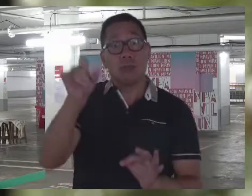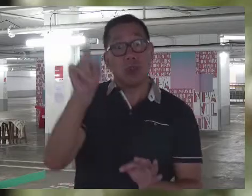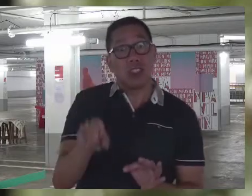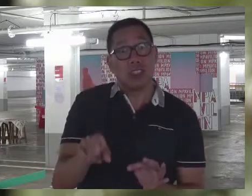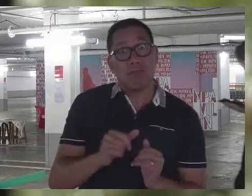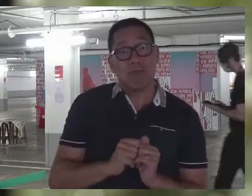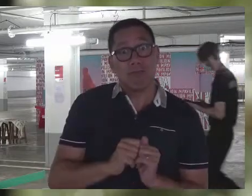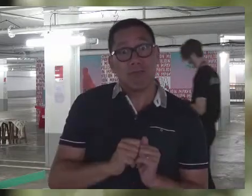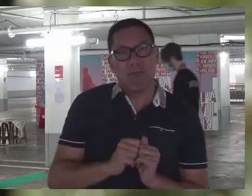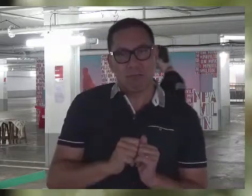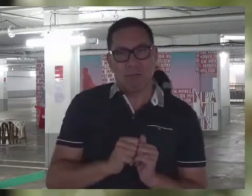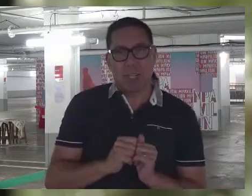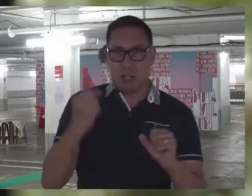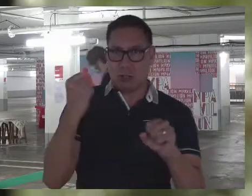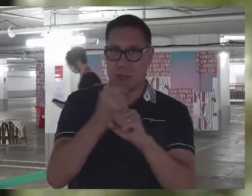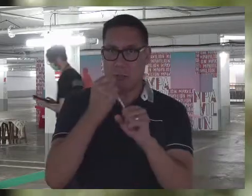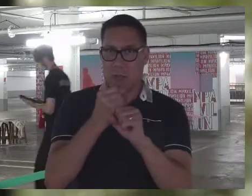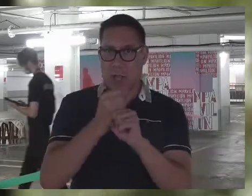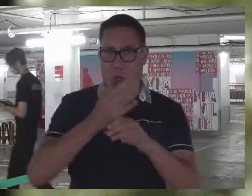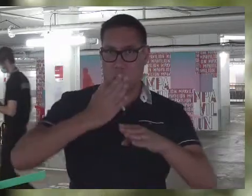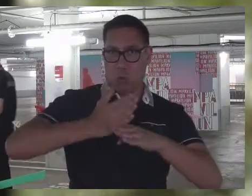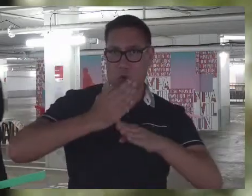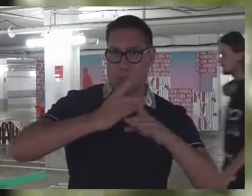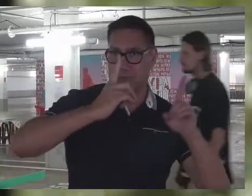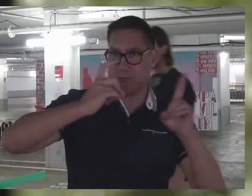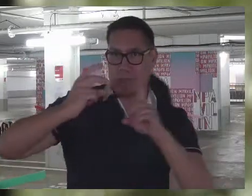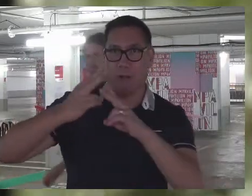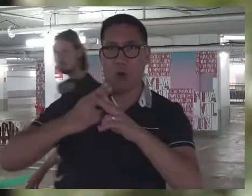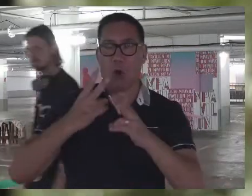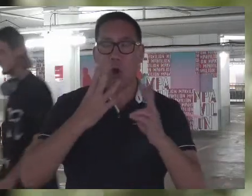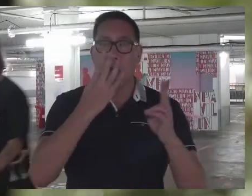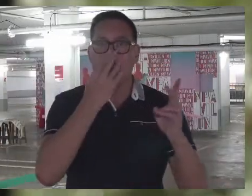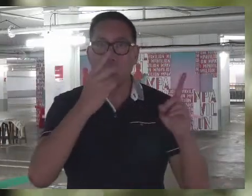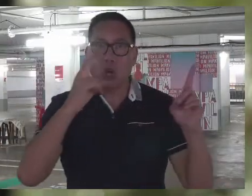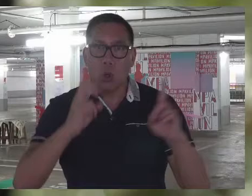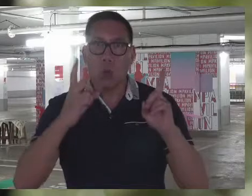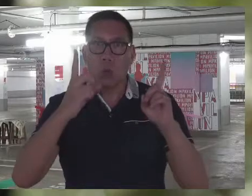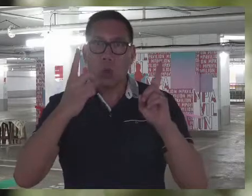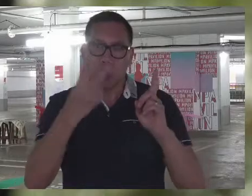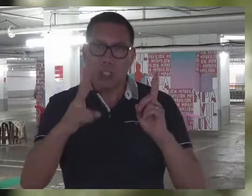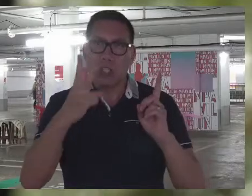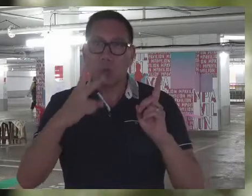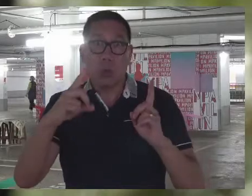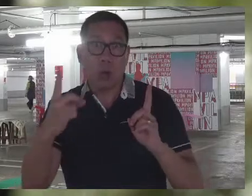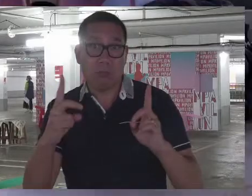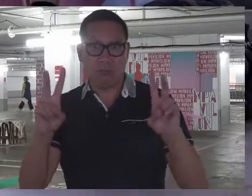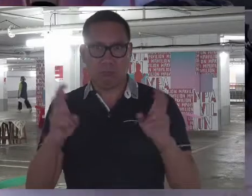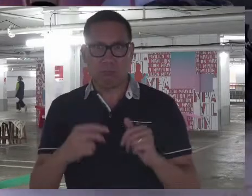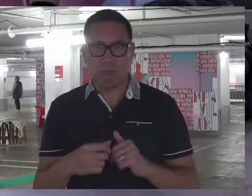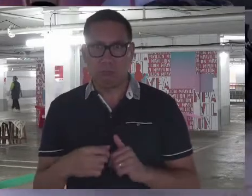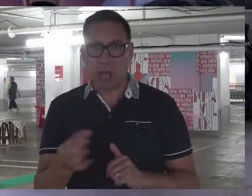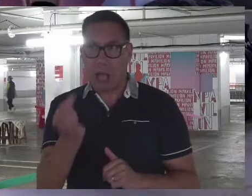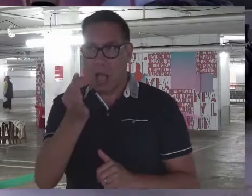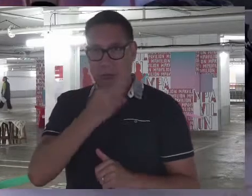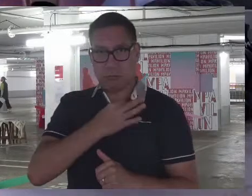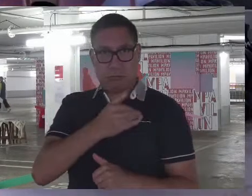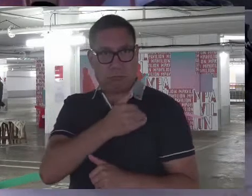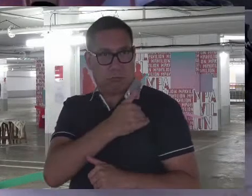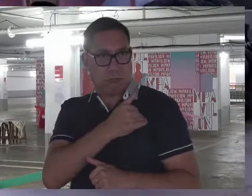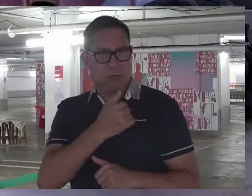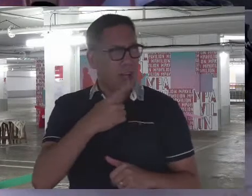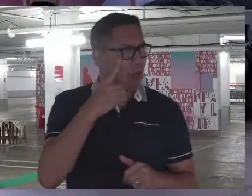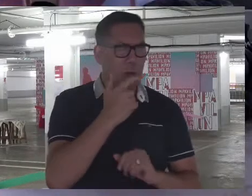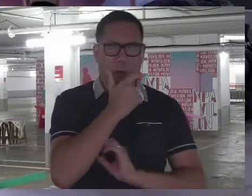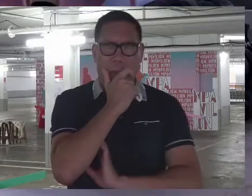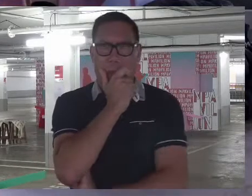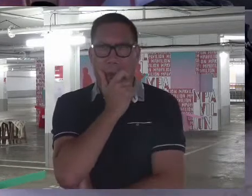to make a commission piece for Photo 2020, 2021. And I thought,